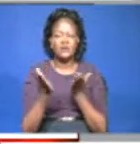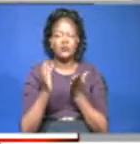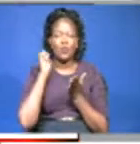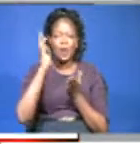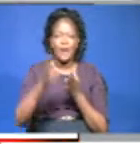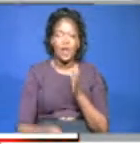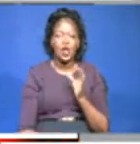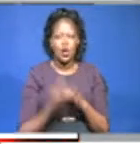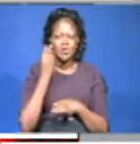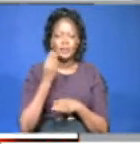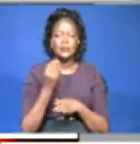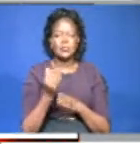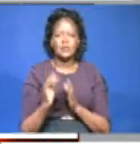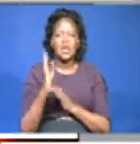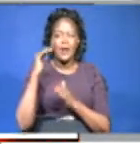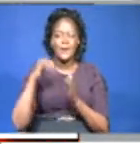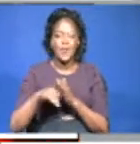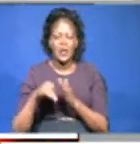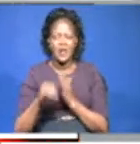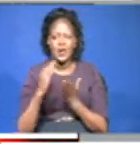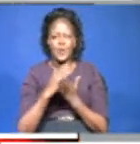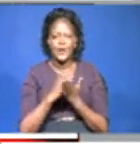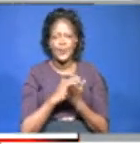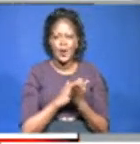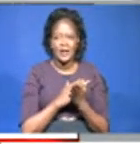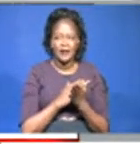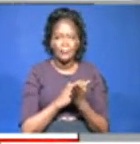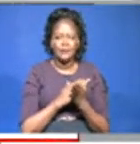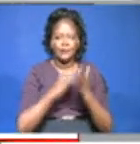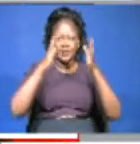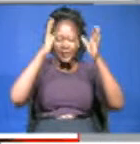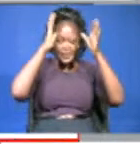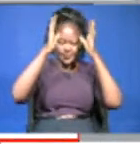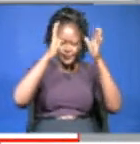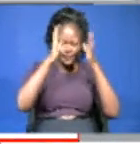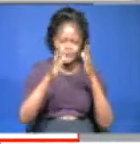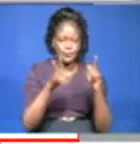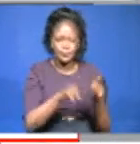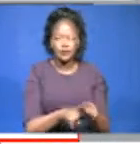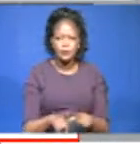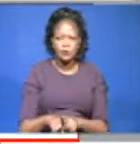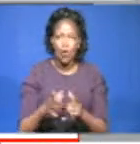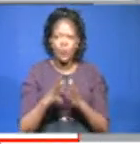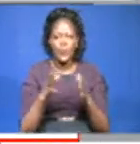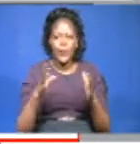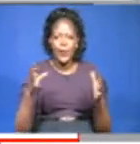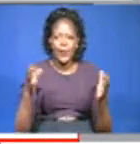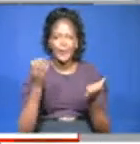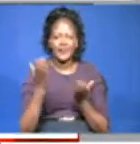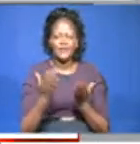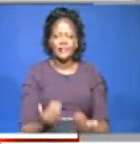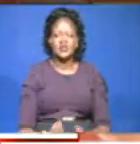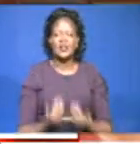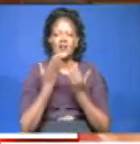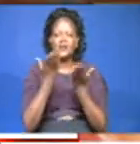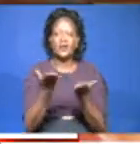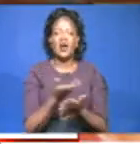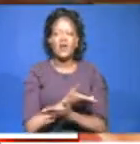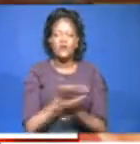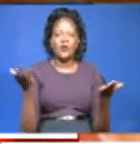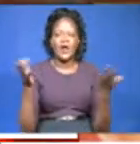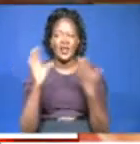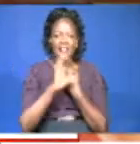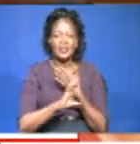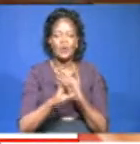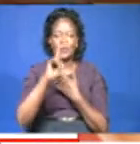tree planting program or initiative rather, as well as expand service delivery across the country. We